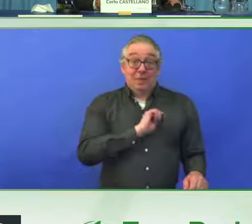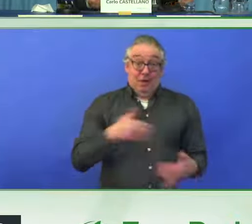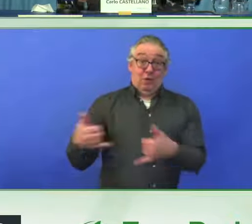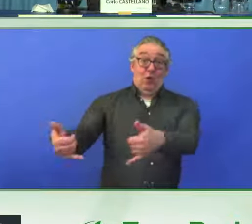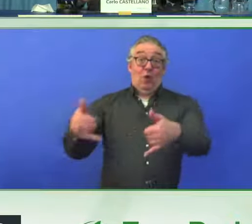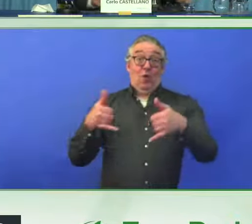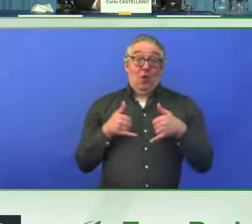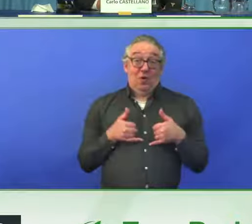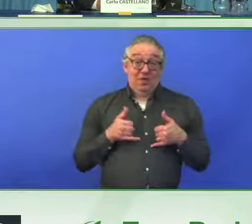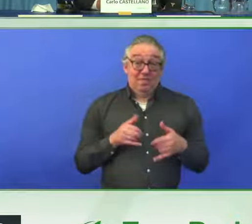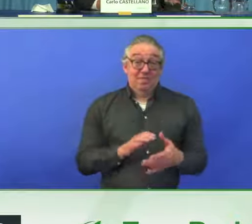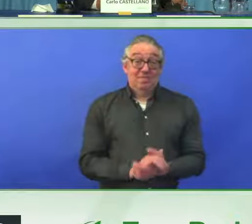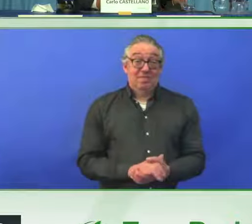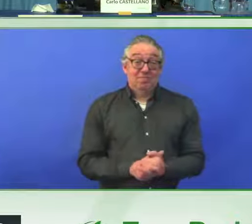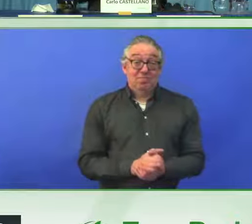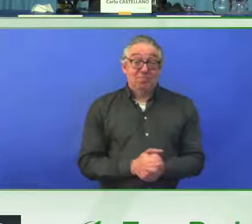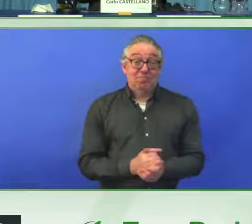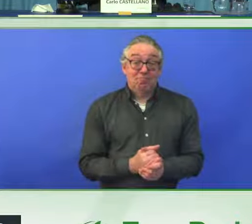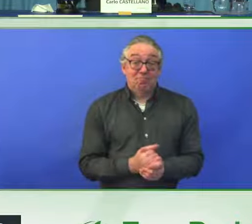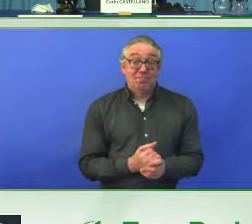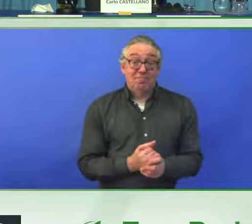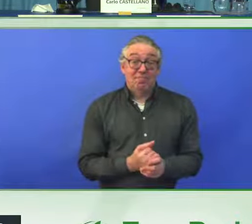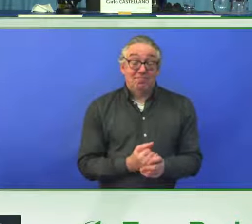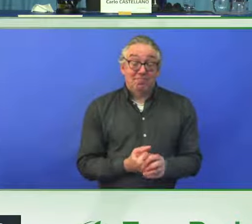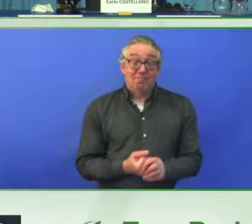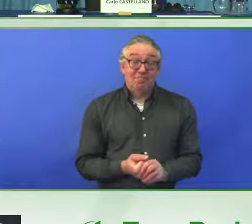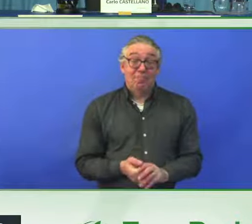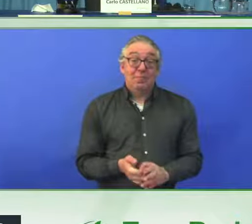financial point of view? We sell